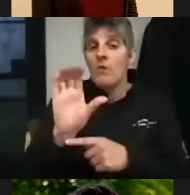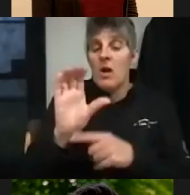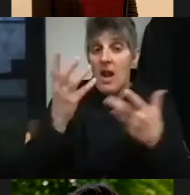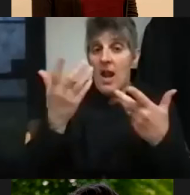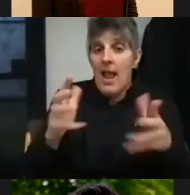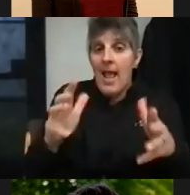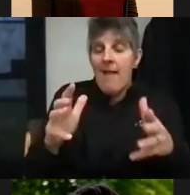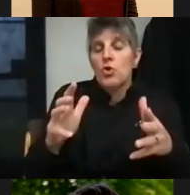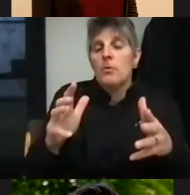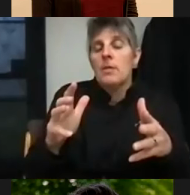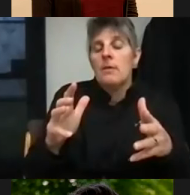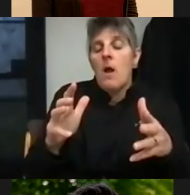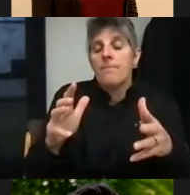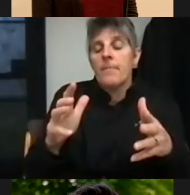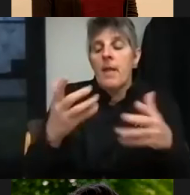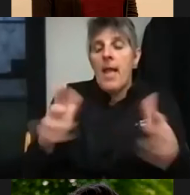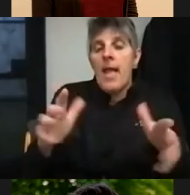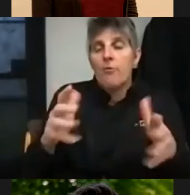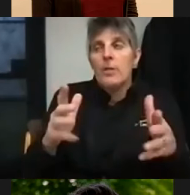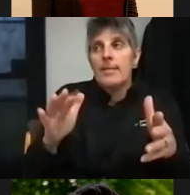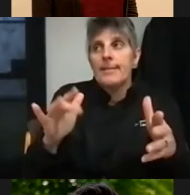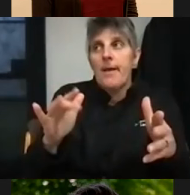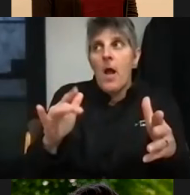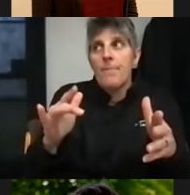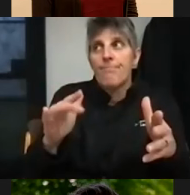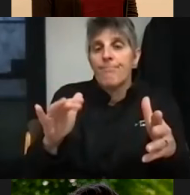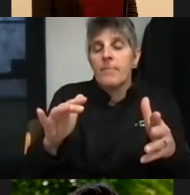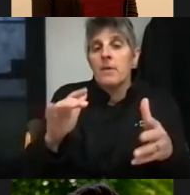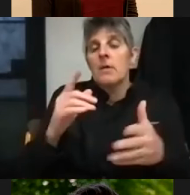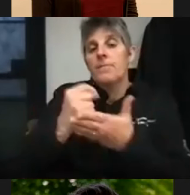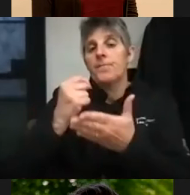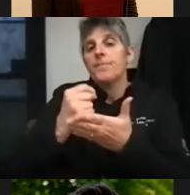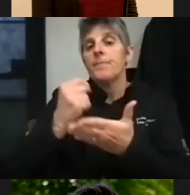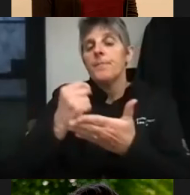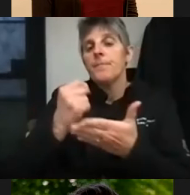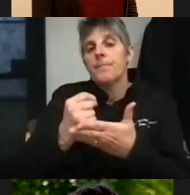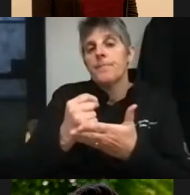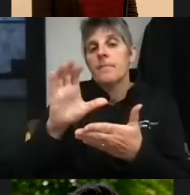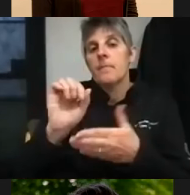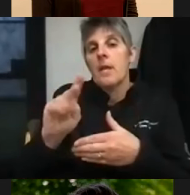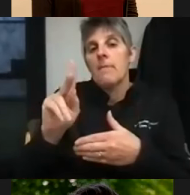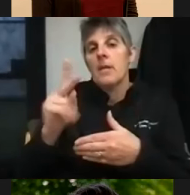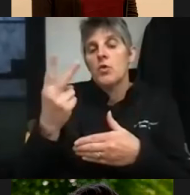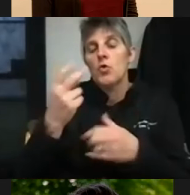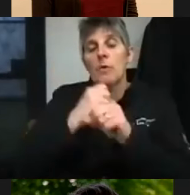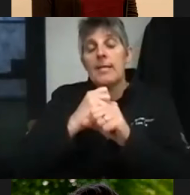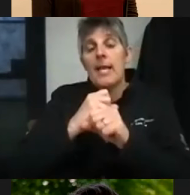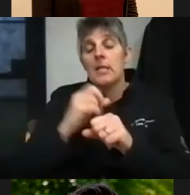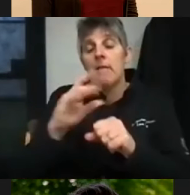after this the CAMK2 protecting of